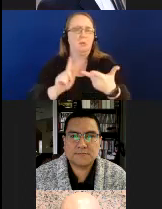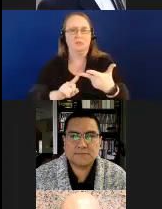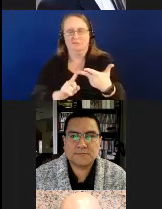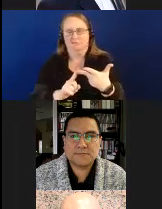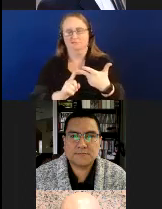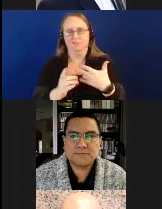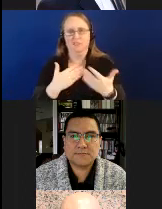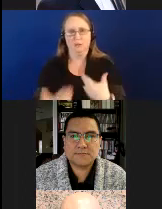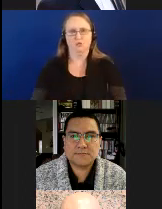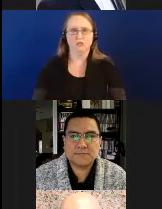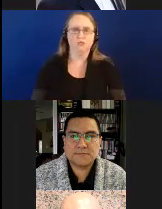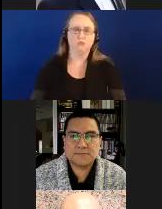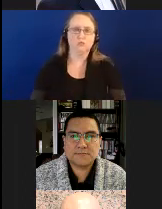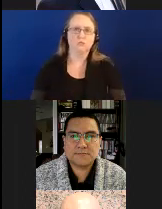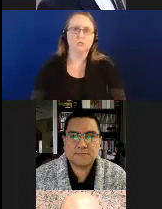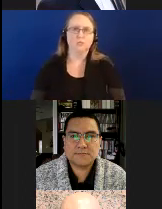difference?